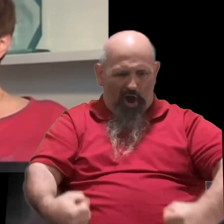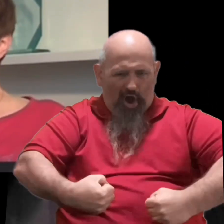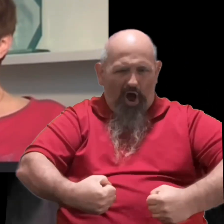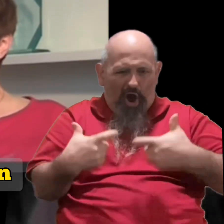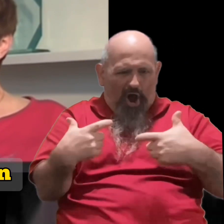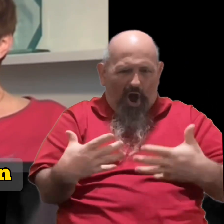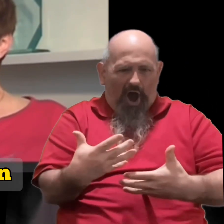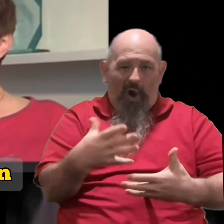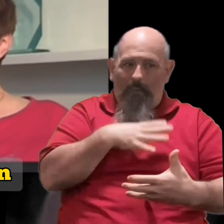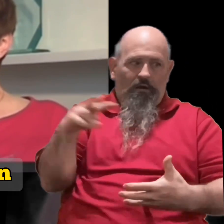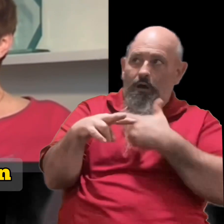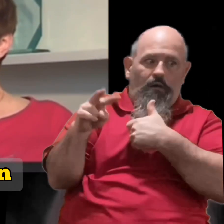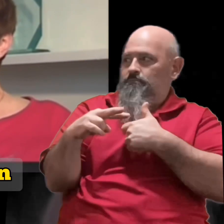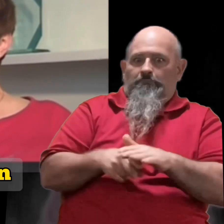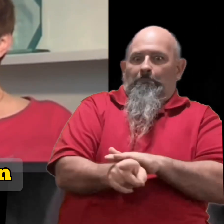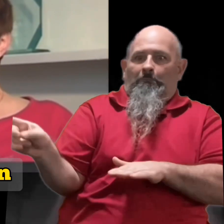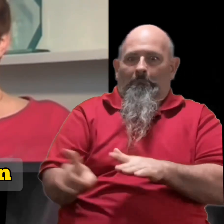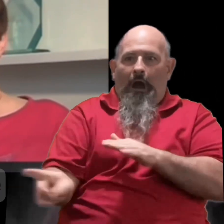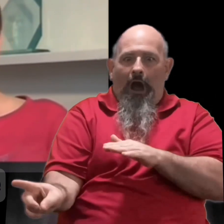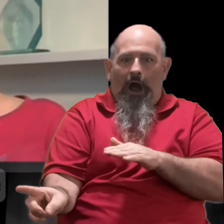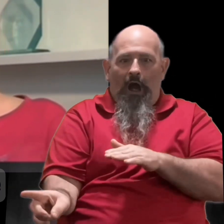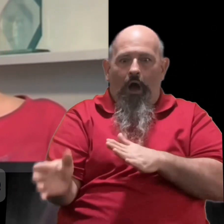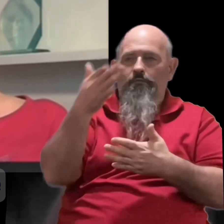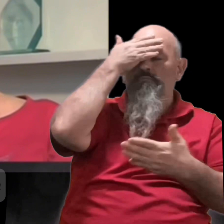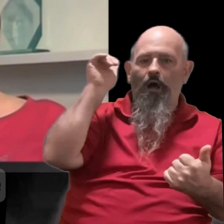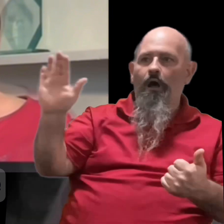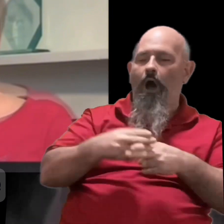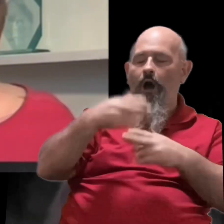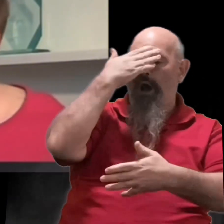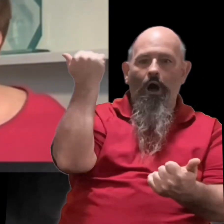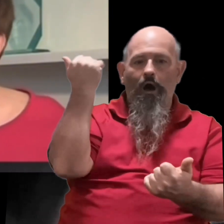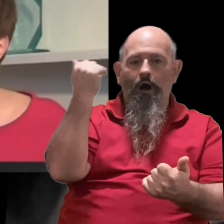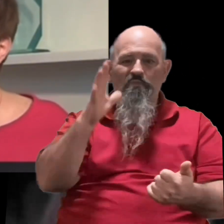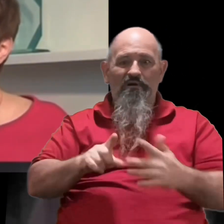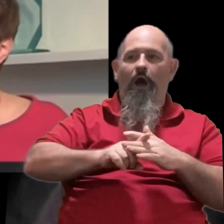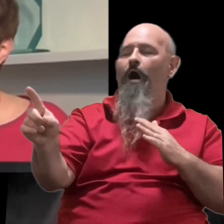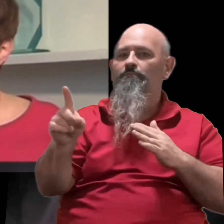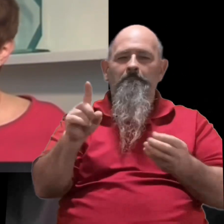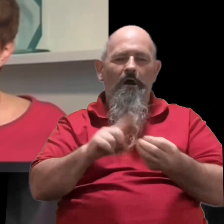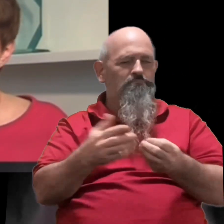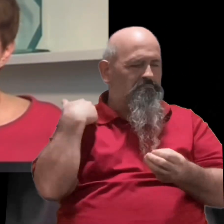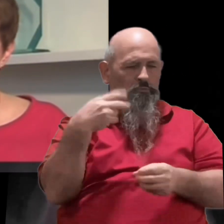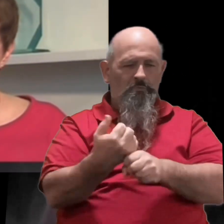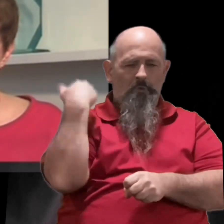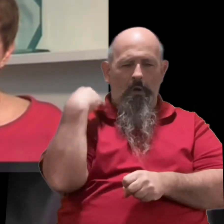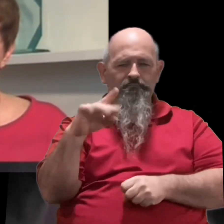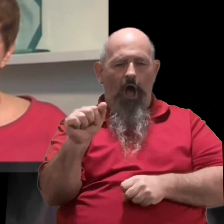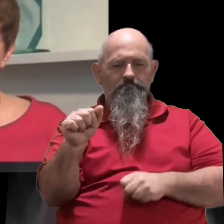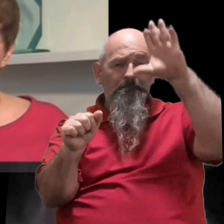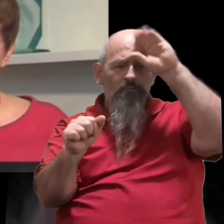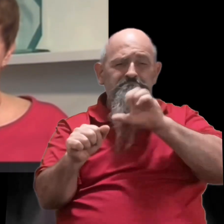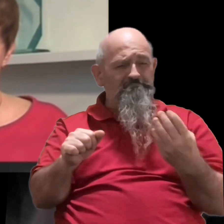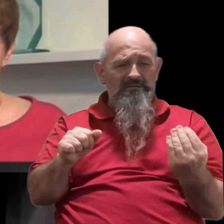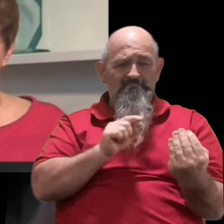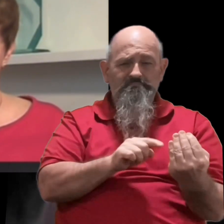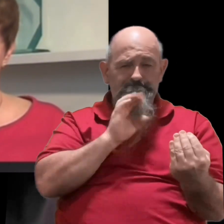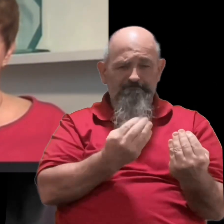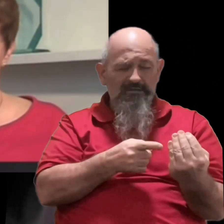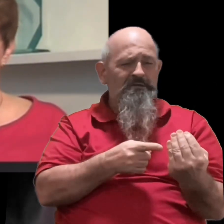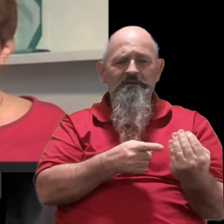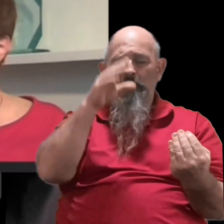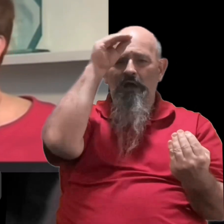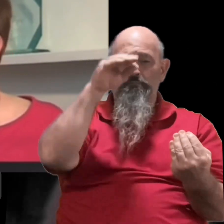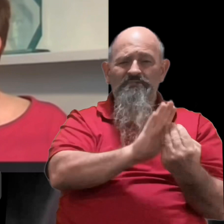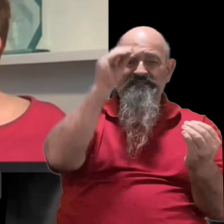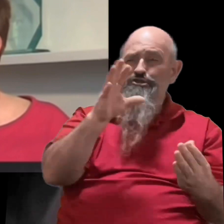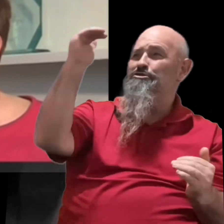bigger. The woman who ran off, I've forgotten her name, she ran off about 2 years ago to Florida with a 14-year-old boy.